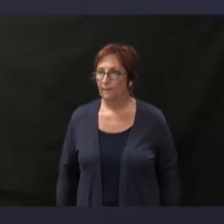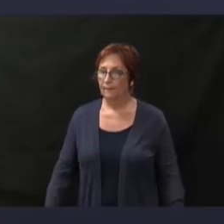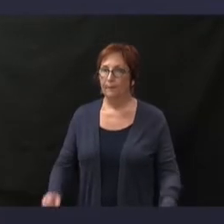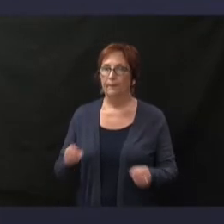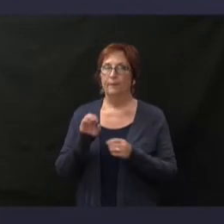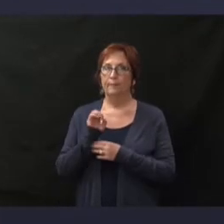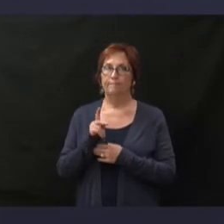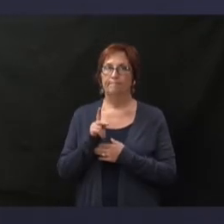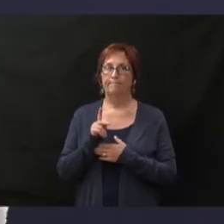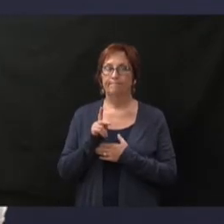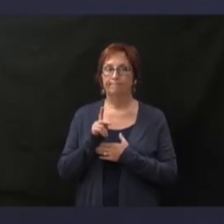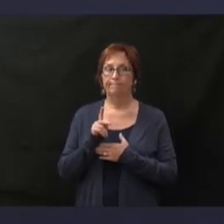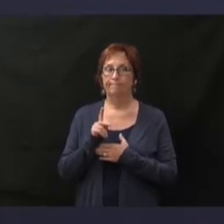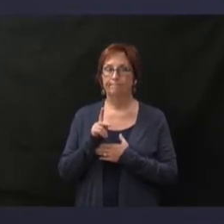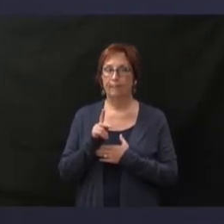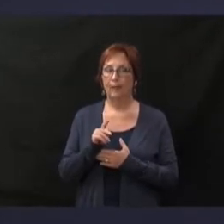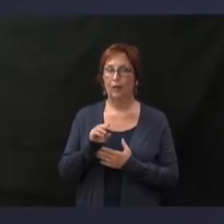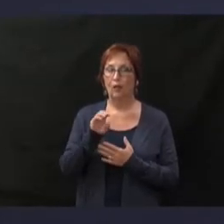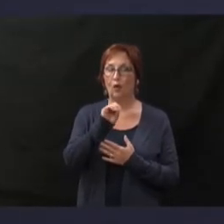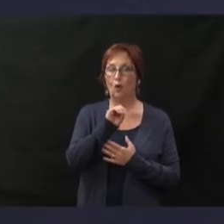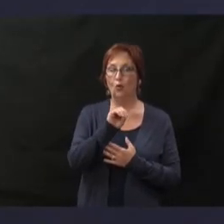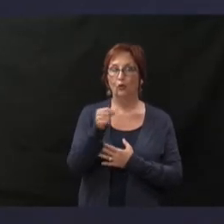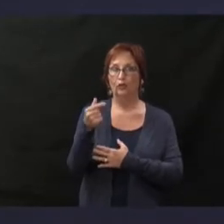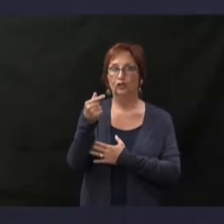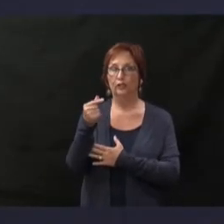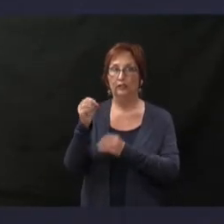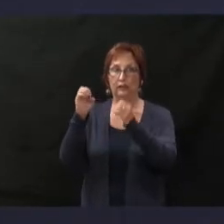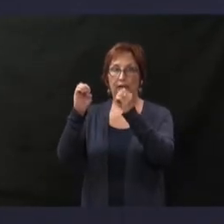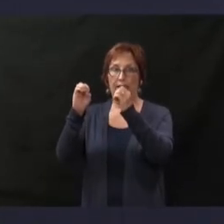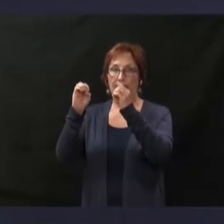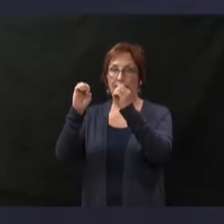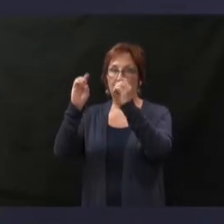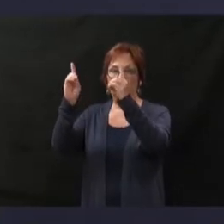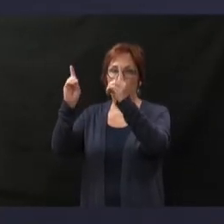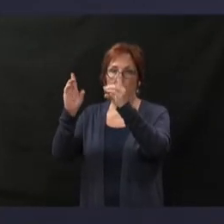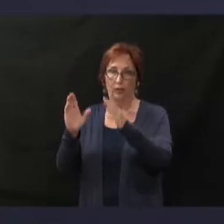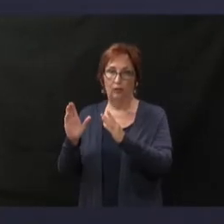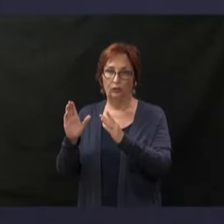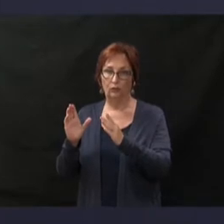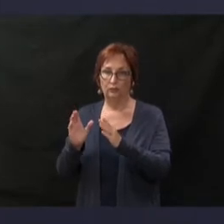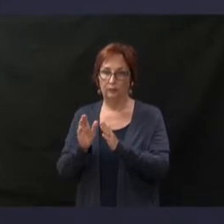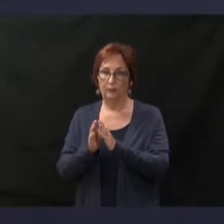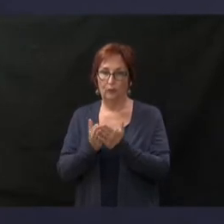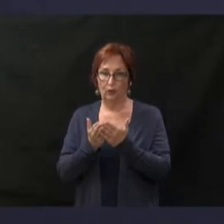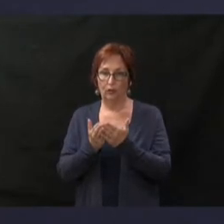so in the OG Educator's Manual, which is this book,